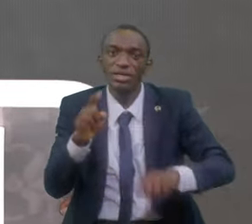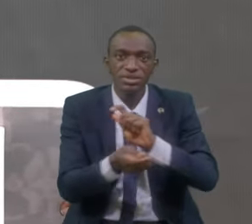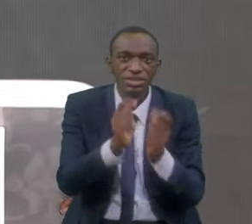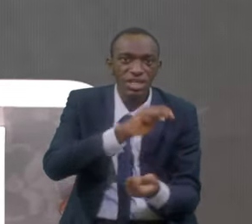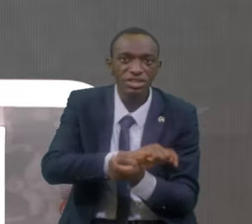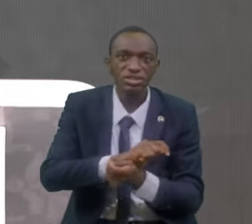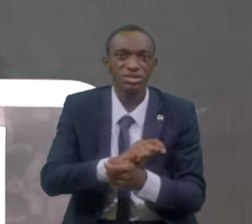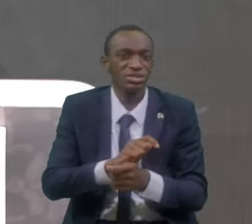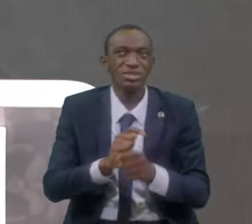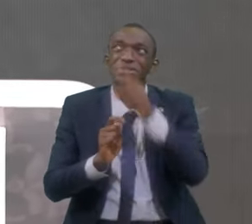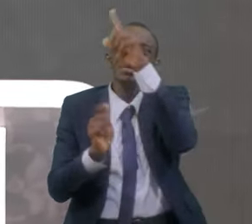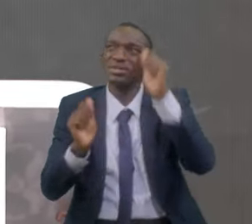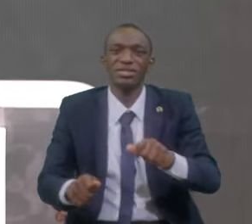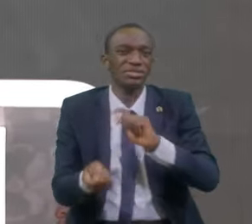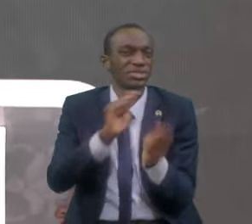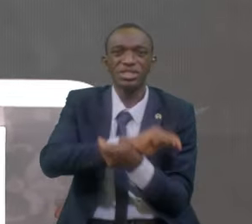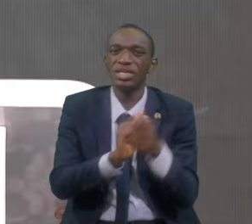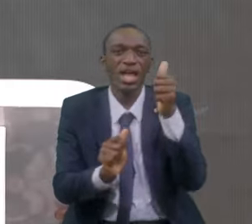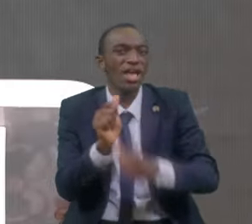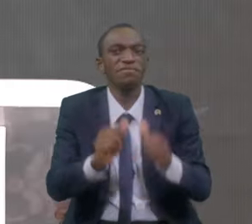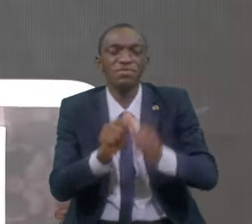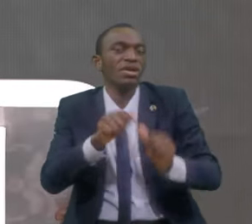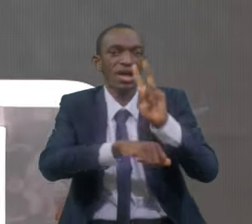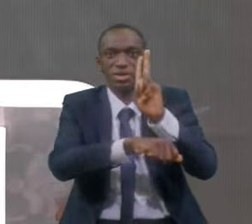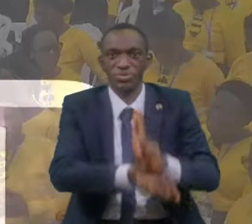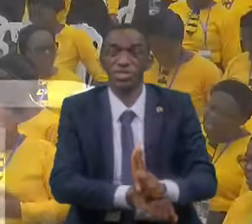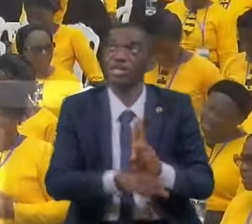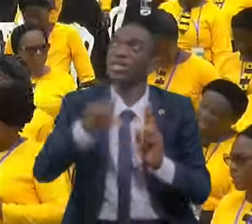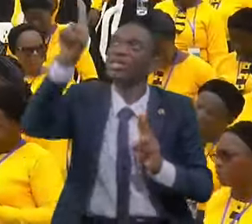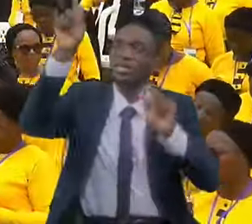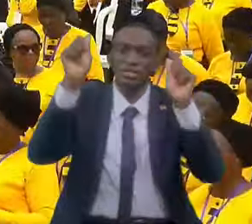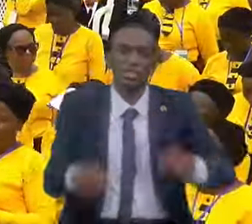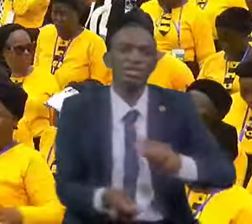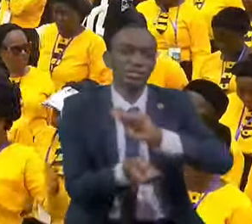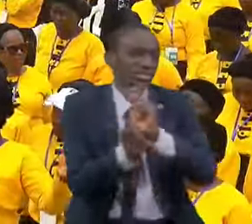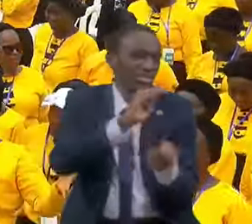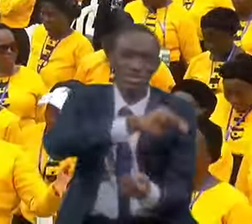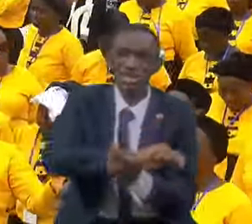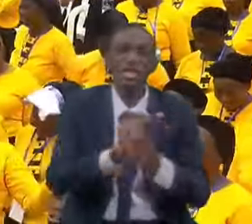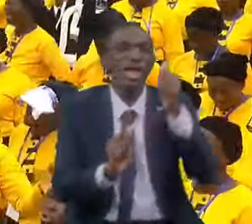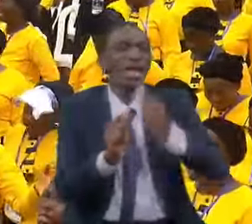There's no lifestyle He cannot change.